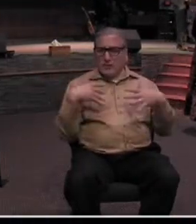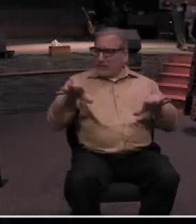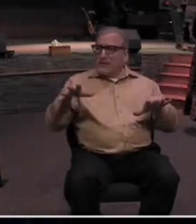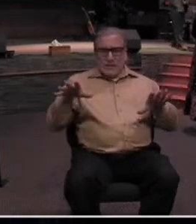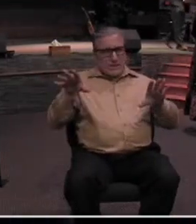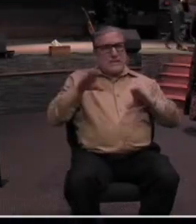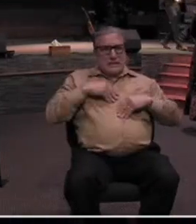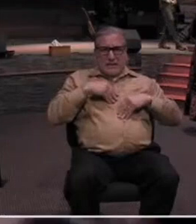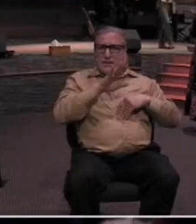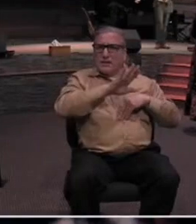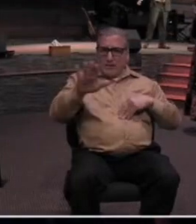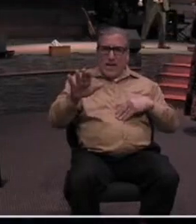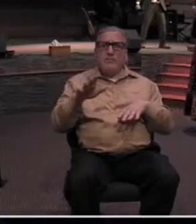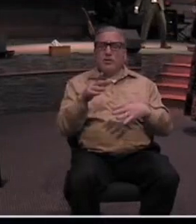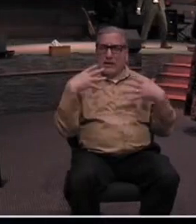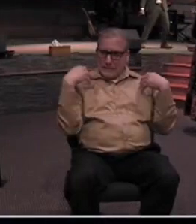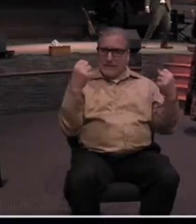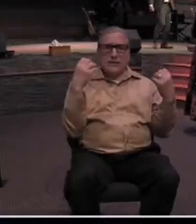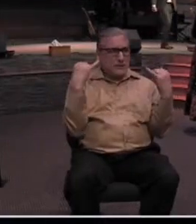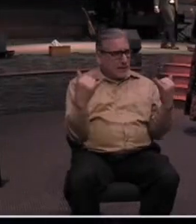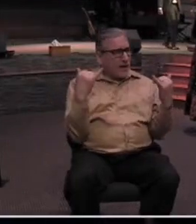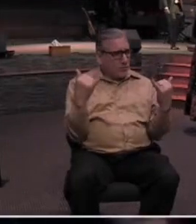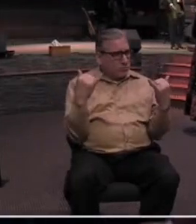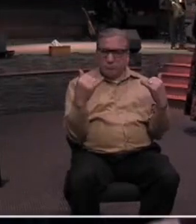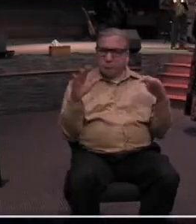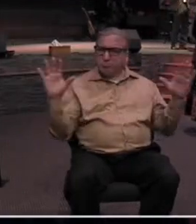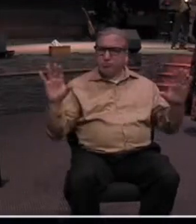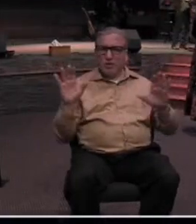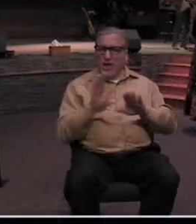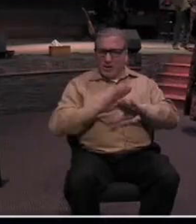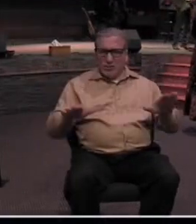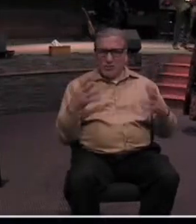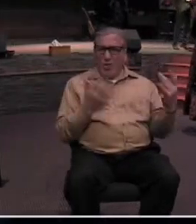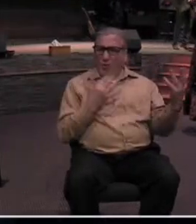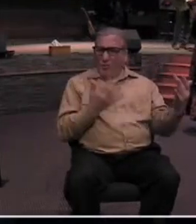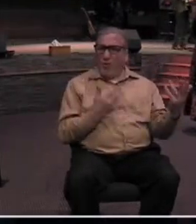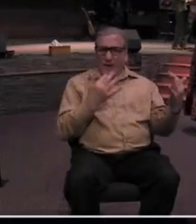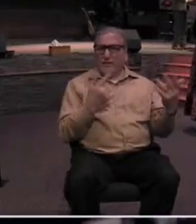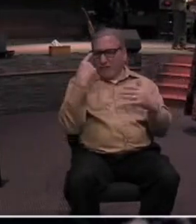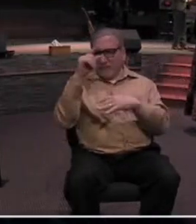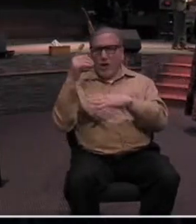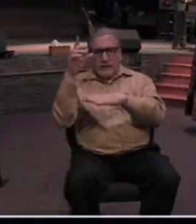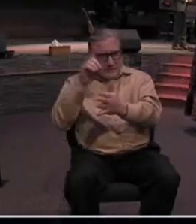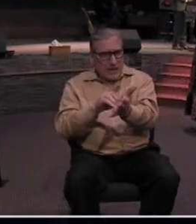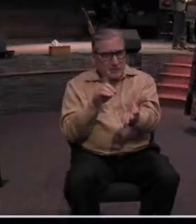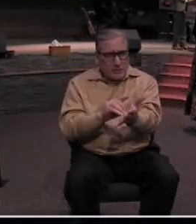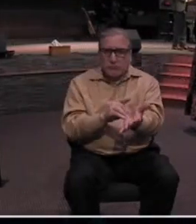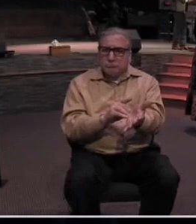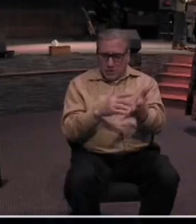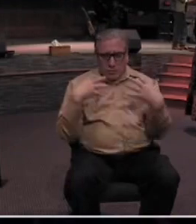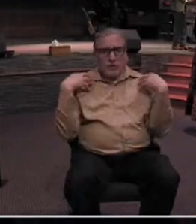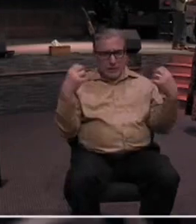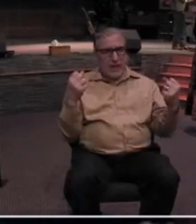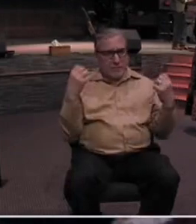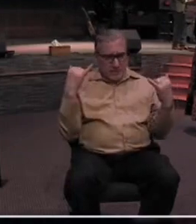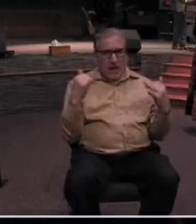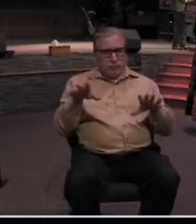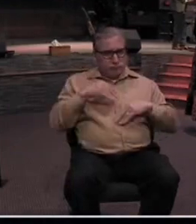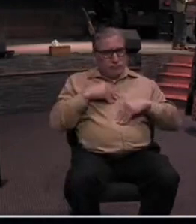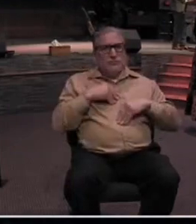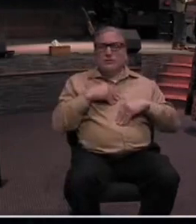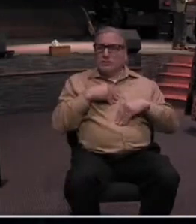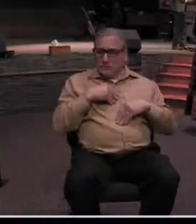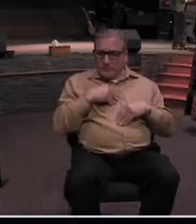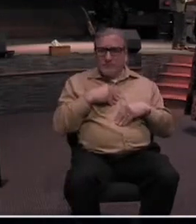healing right now. Come on, don't wait until the doctor says it. Your great physician has